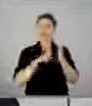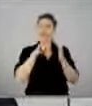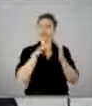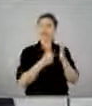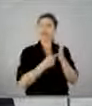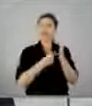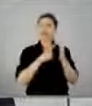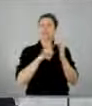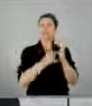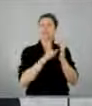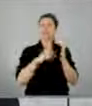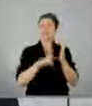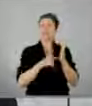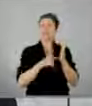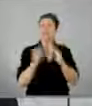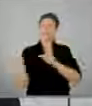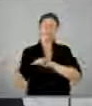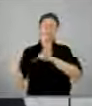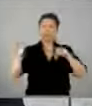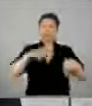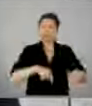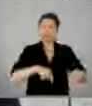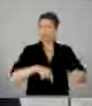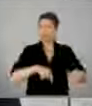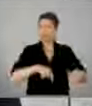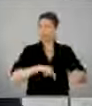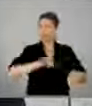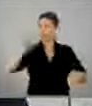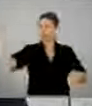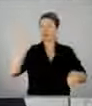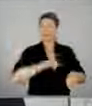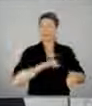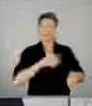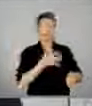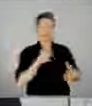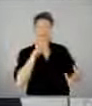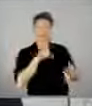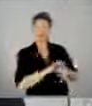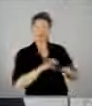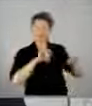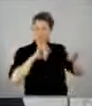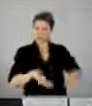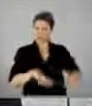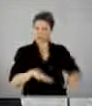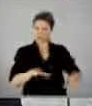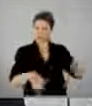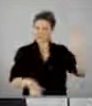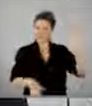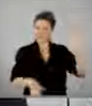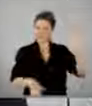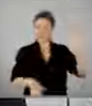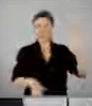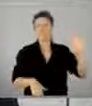organisations enjoying privileges of citizenship, which I think they forfeit, the second they